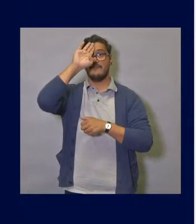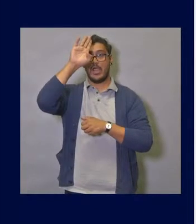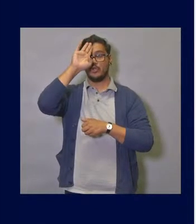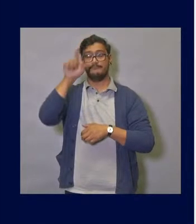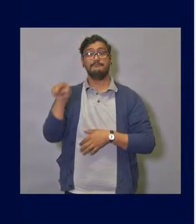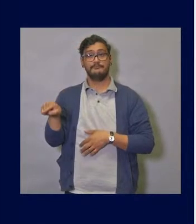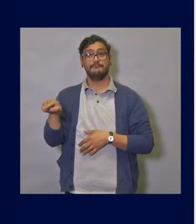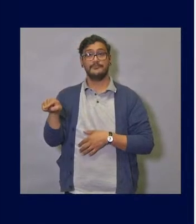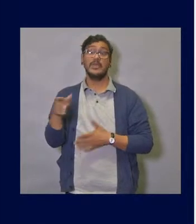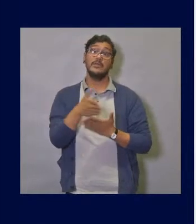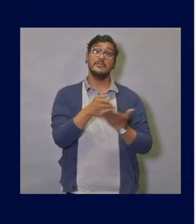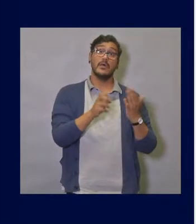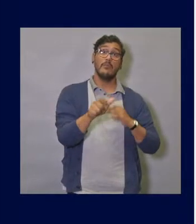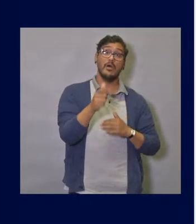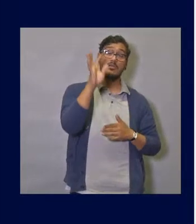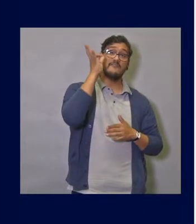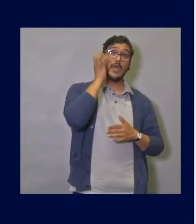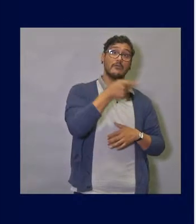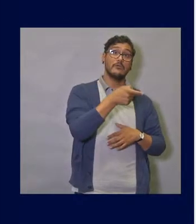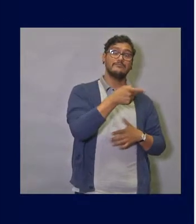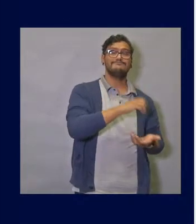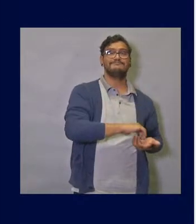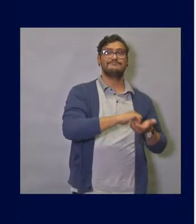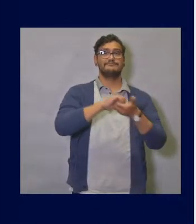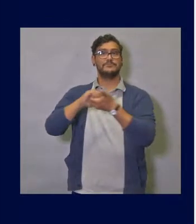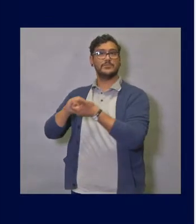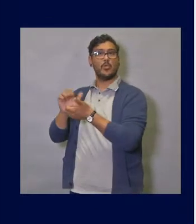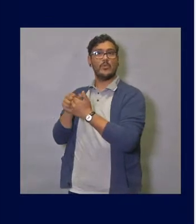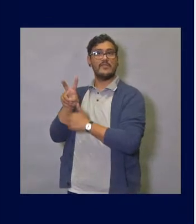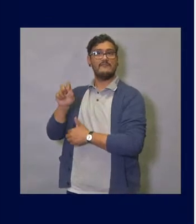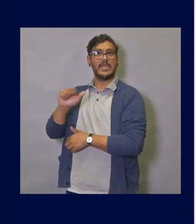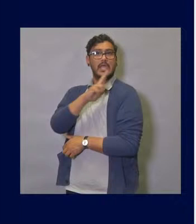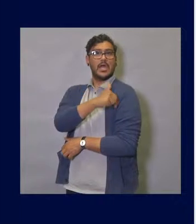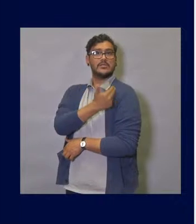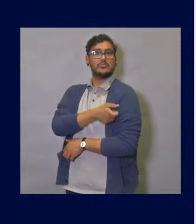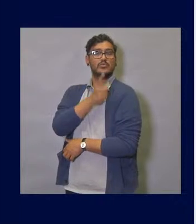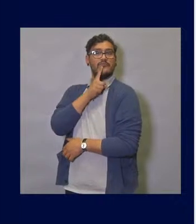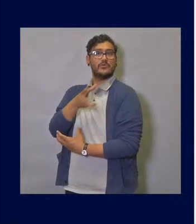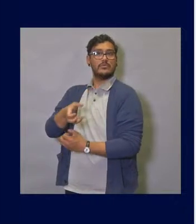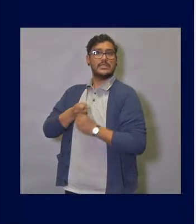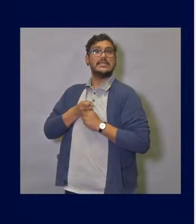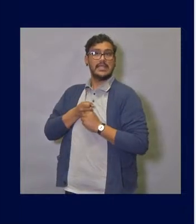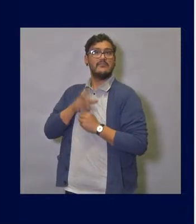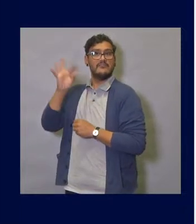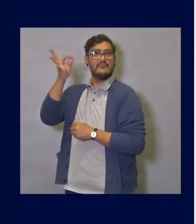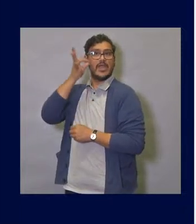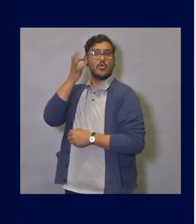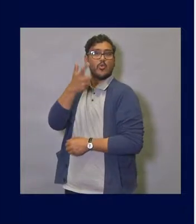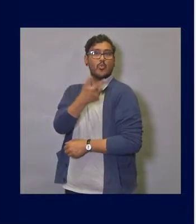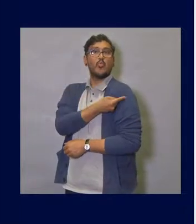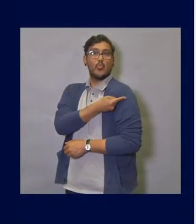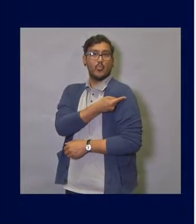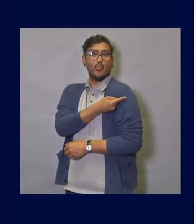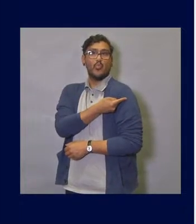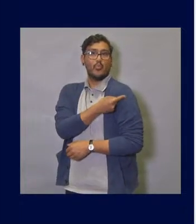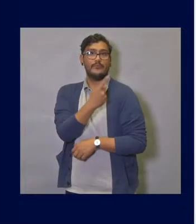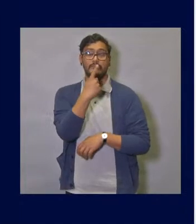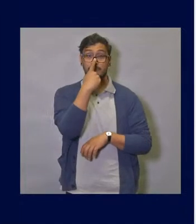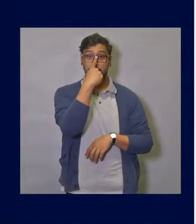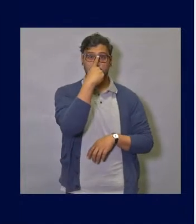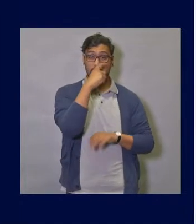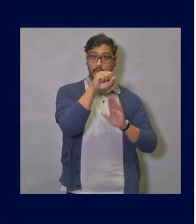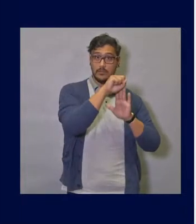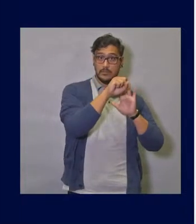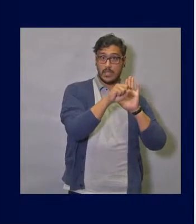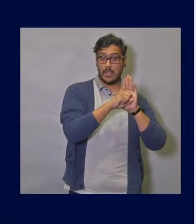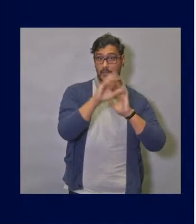select federal entities are partnering with the local VA hospitals to receive federally allocated vaccine. State and